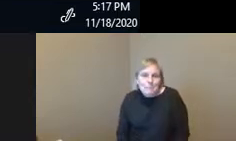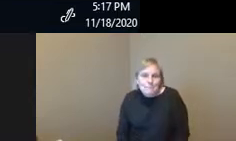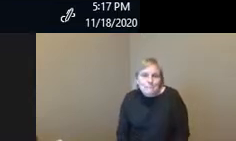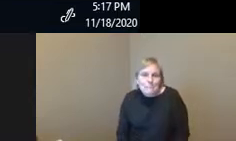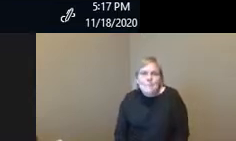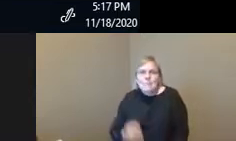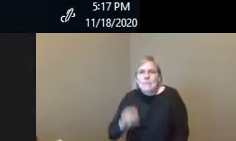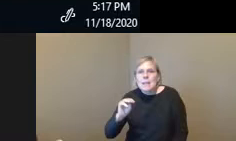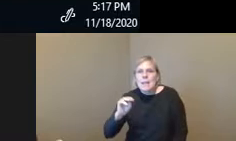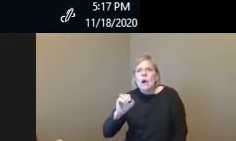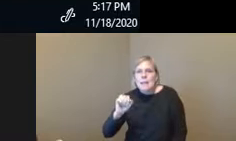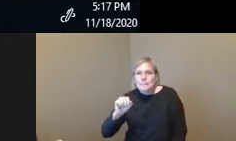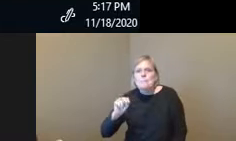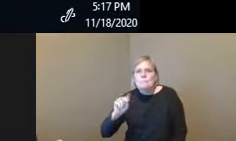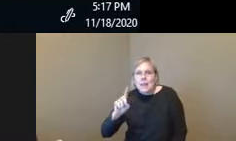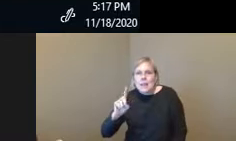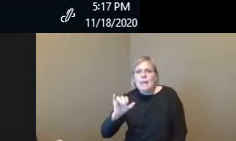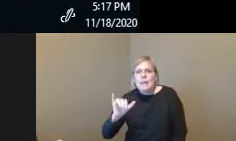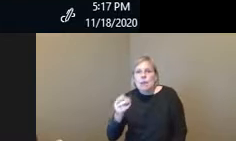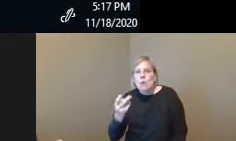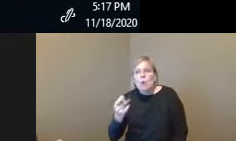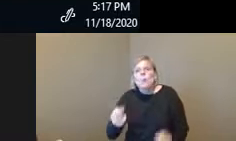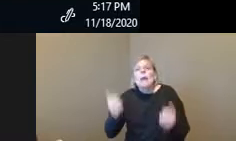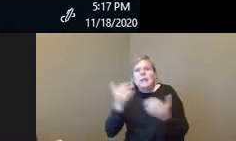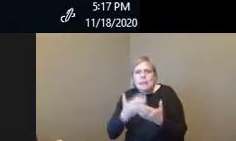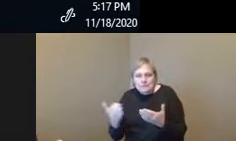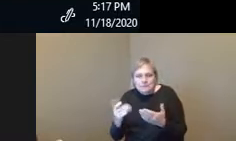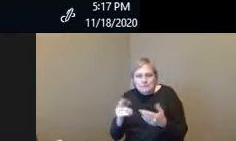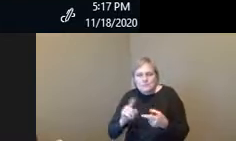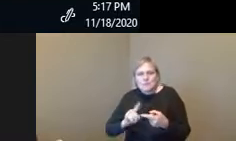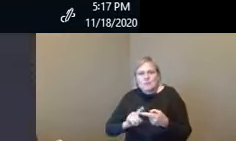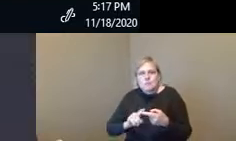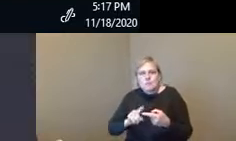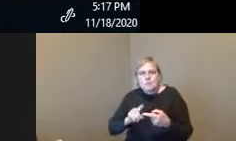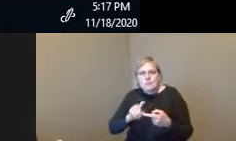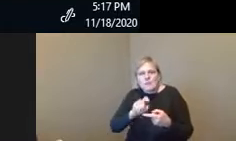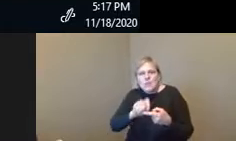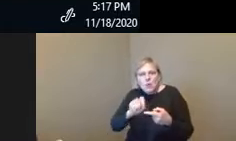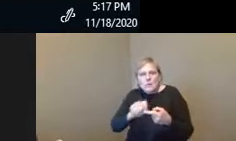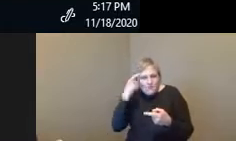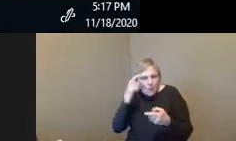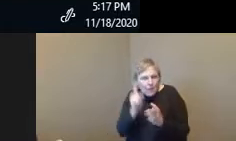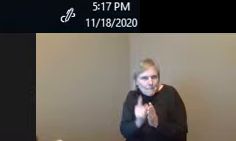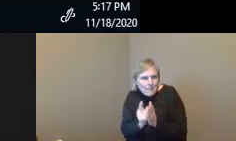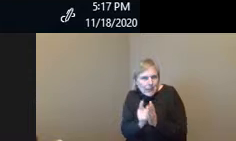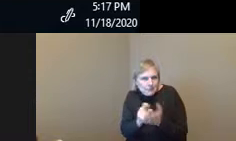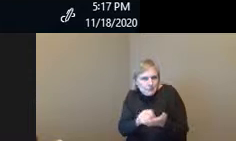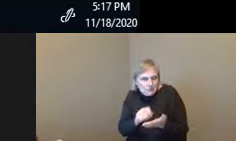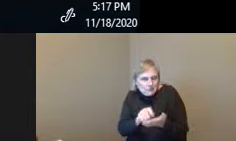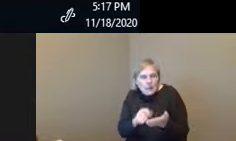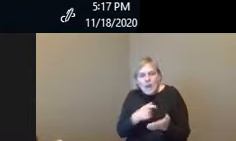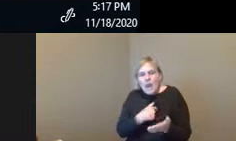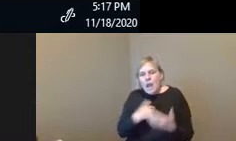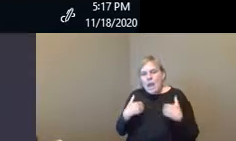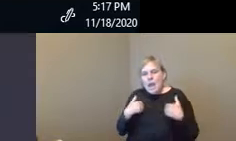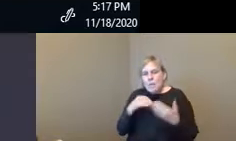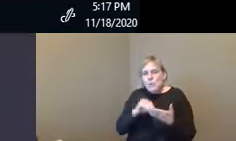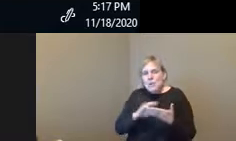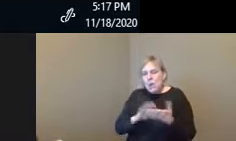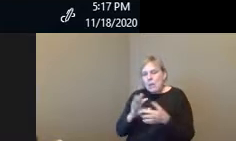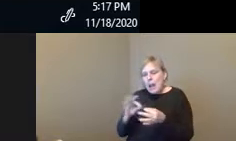So this is Mandy again. Two quick things. One, for the notation of the minutes, I have put in the